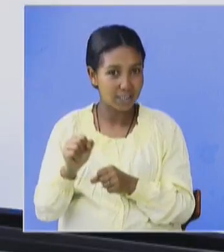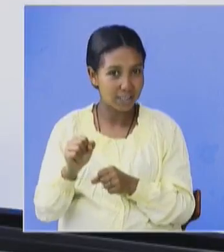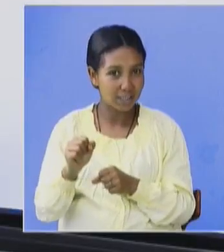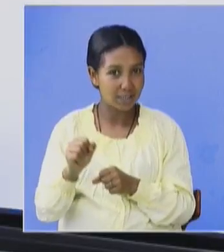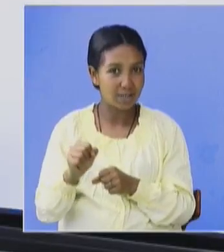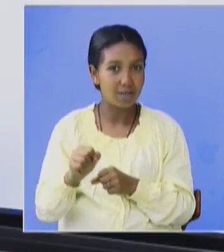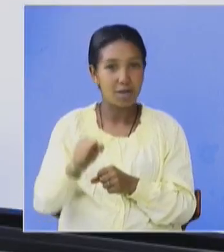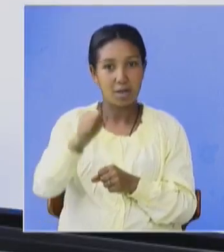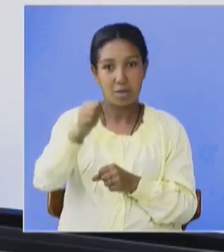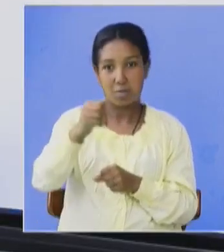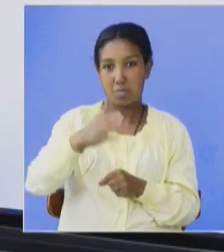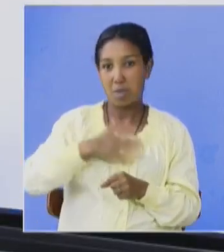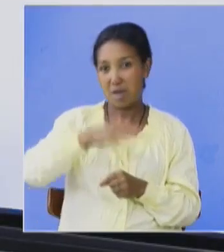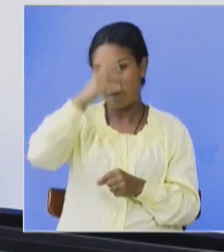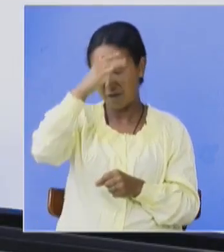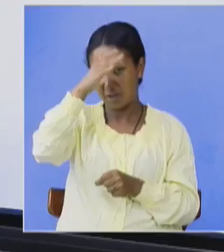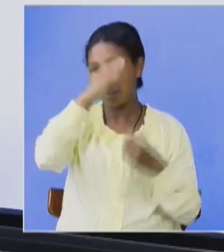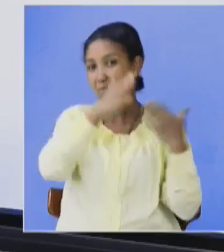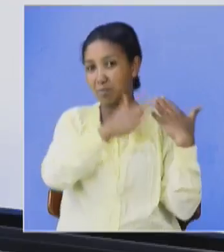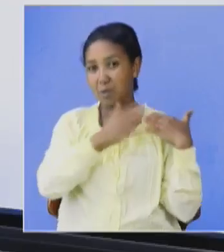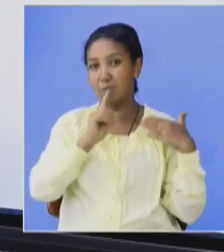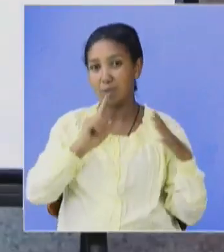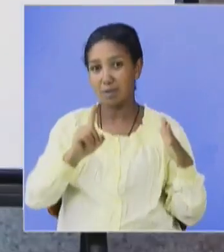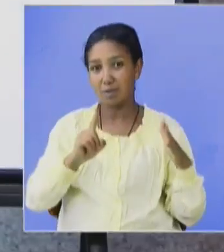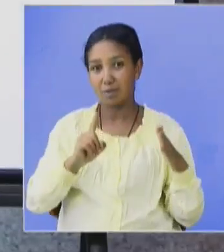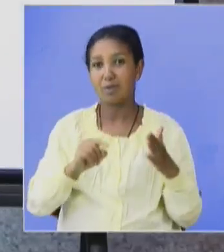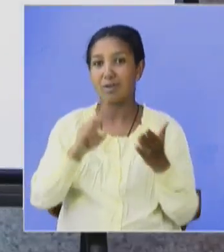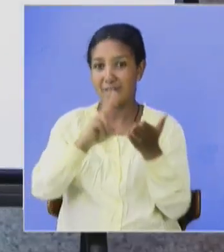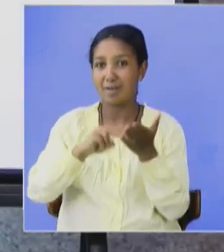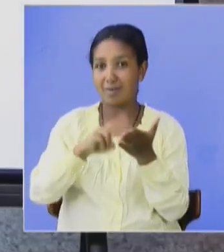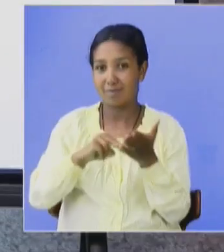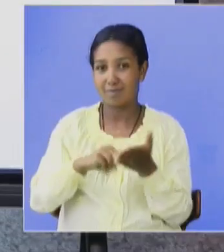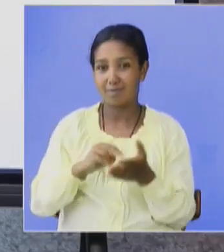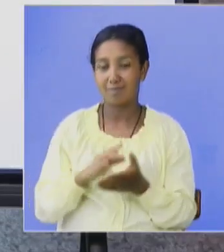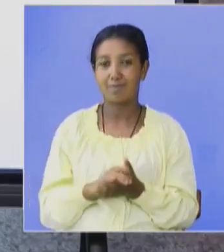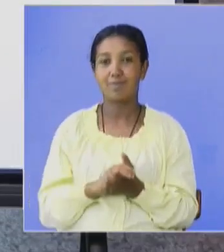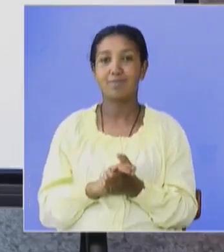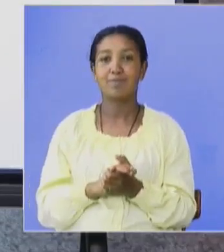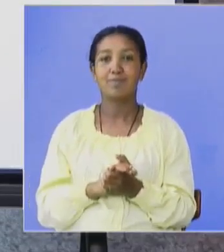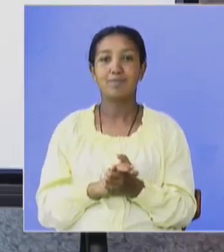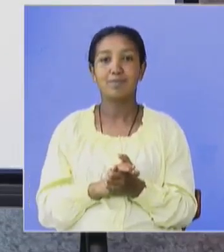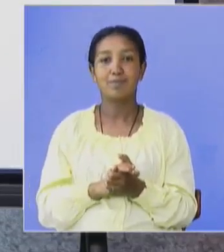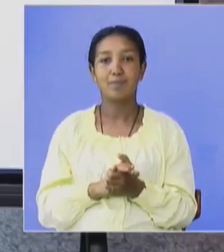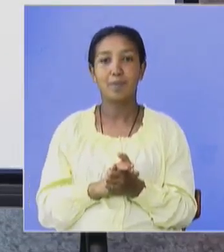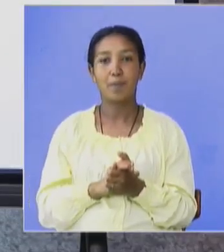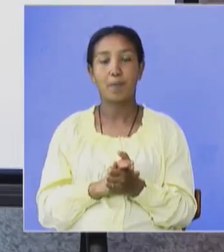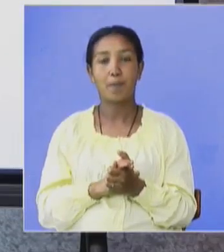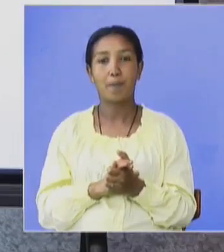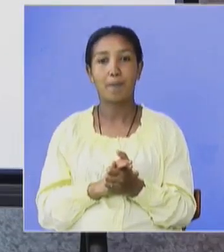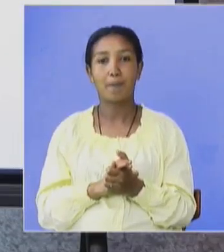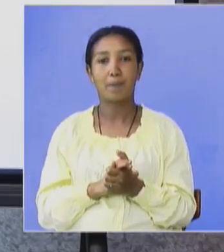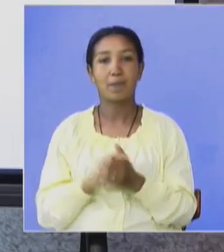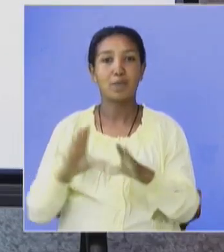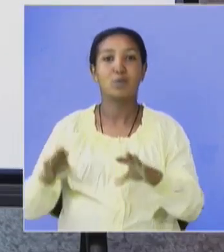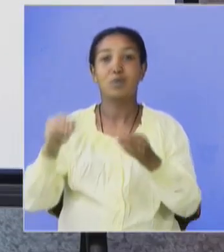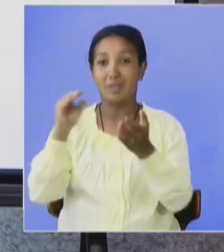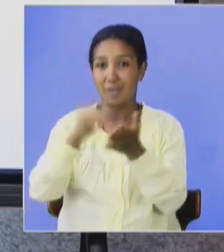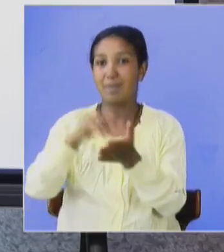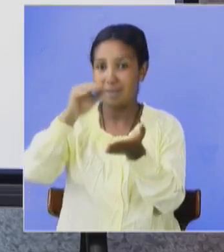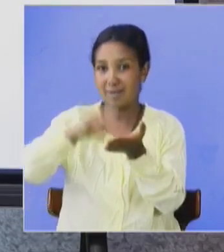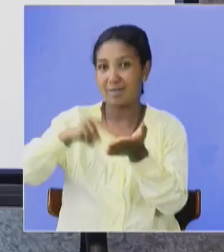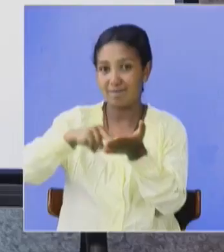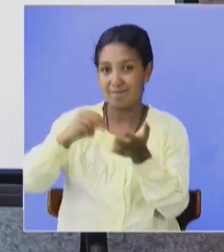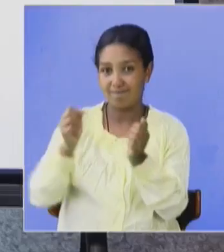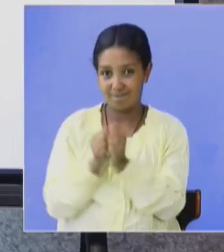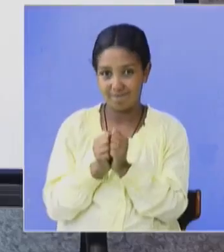also a subject. Let me read one more the sentences. And students, please repeat it with